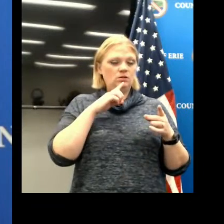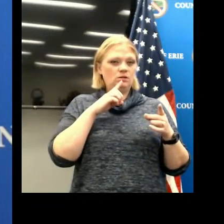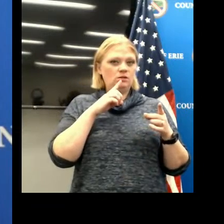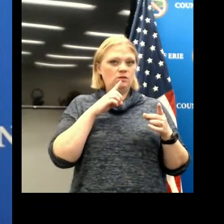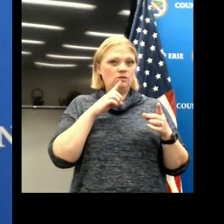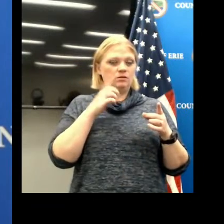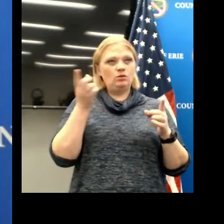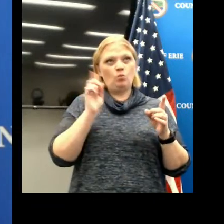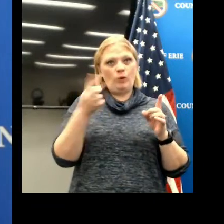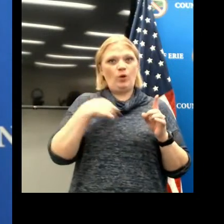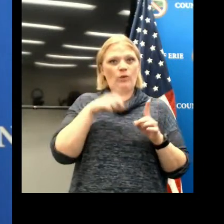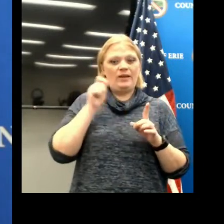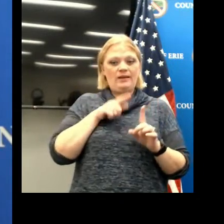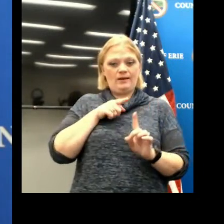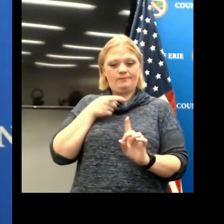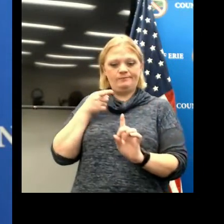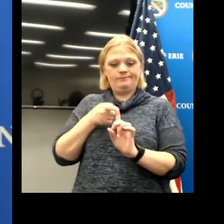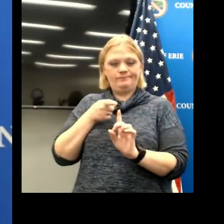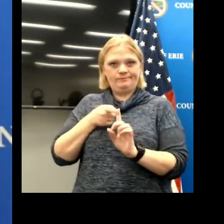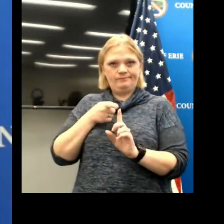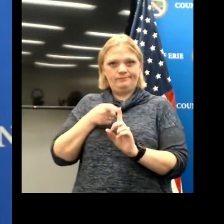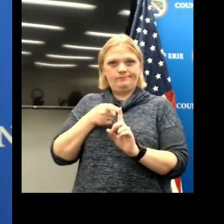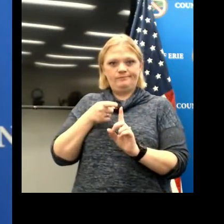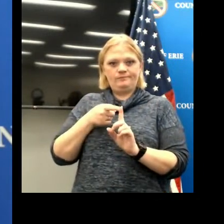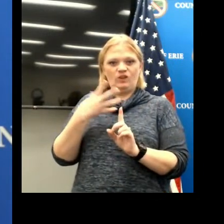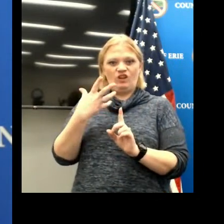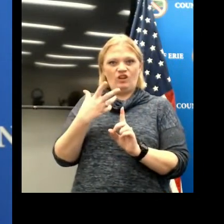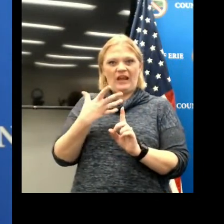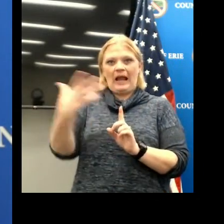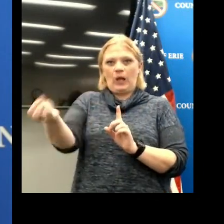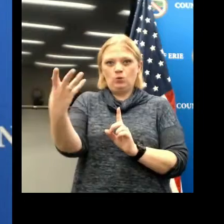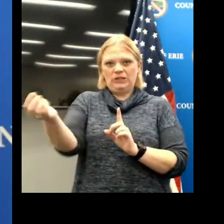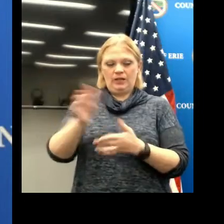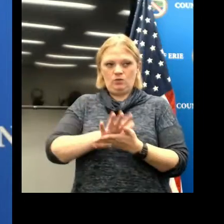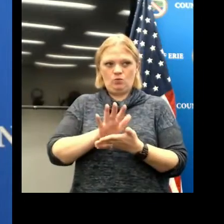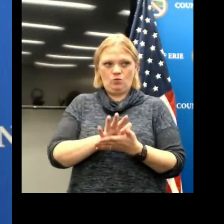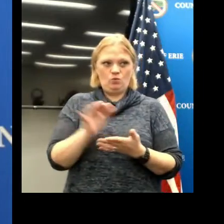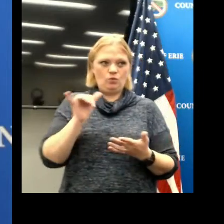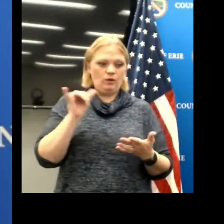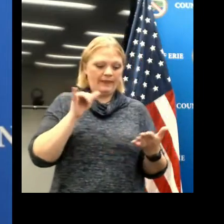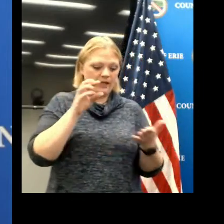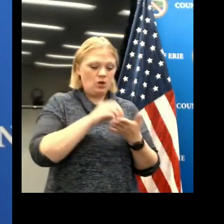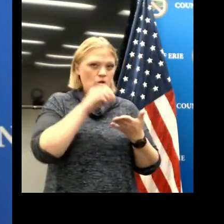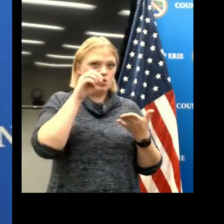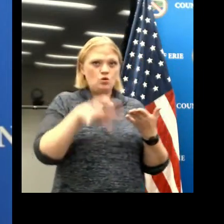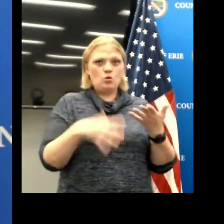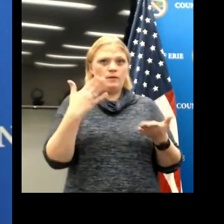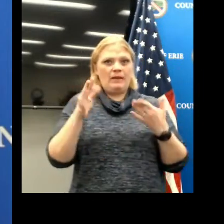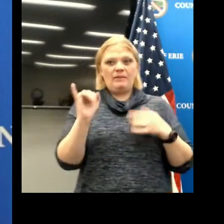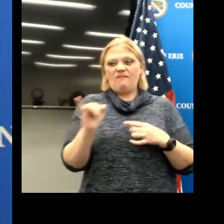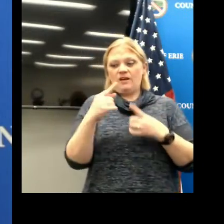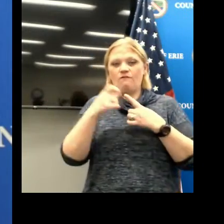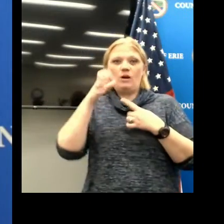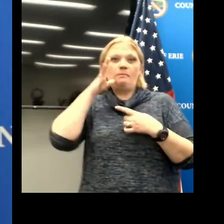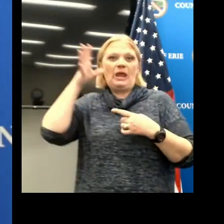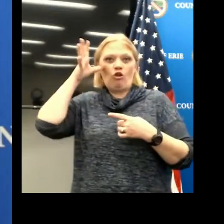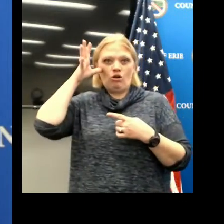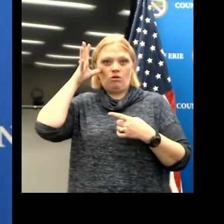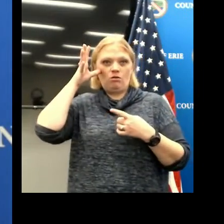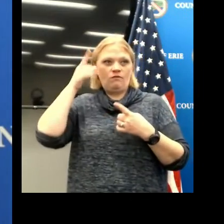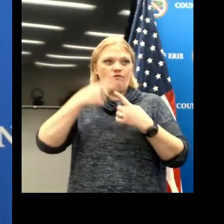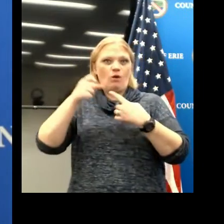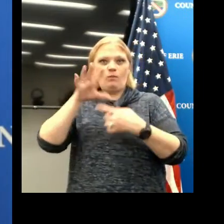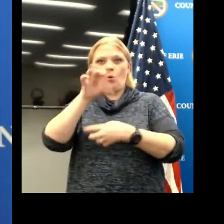can pinpoint that the person was probably infected outside the school, such as a student may have been infected from a parent who caught it from a